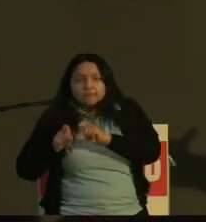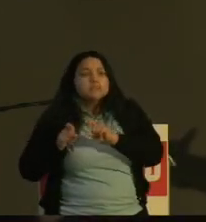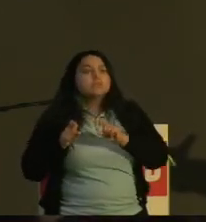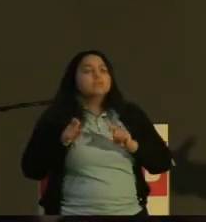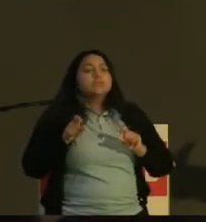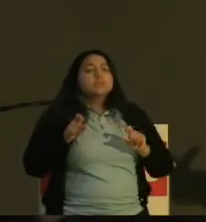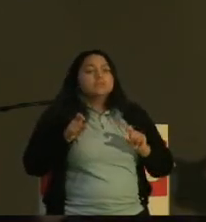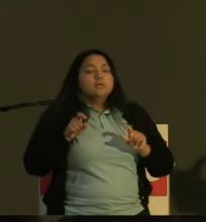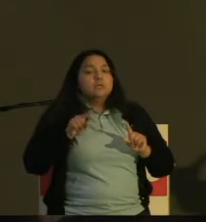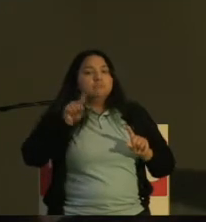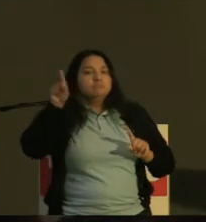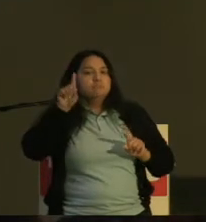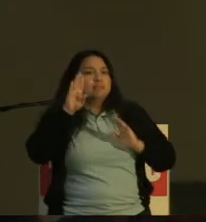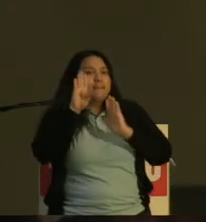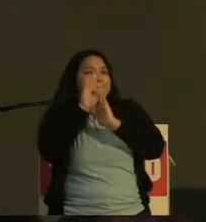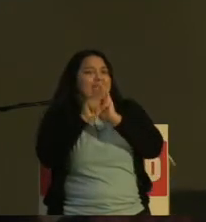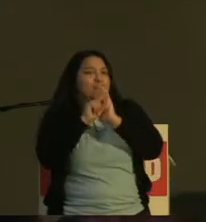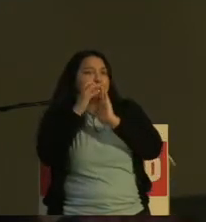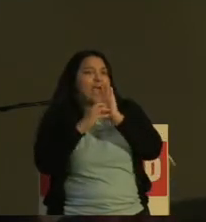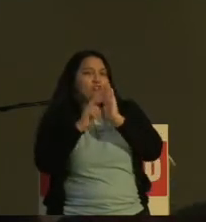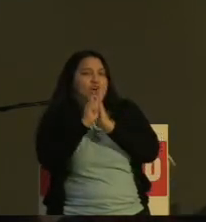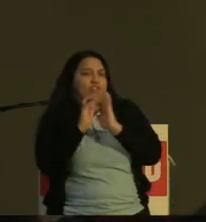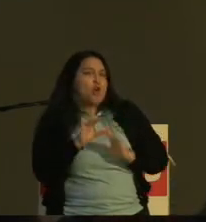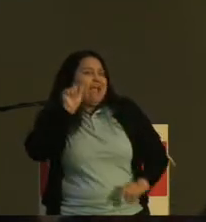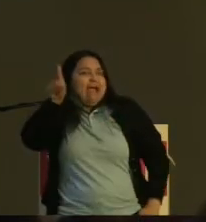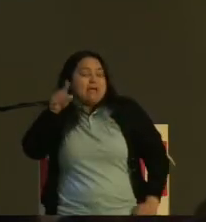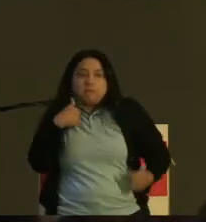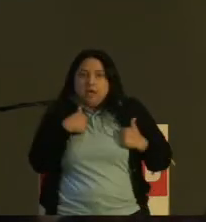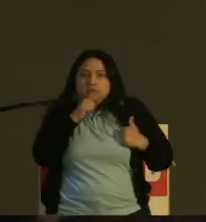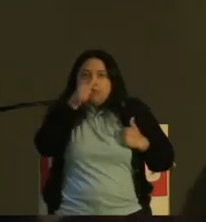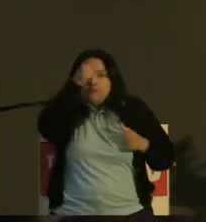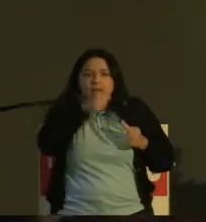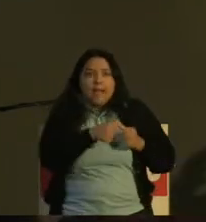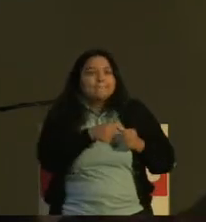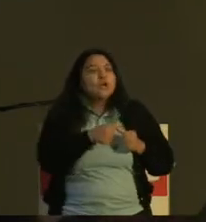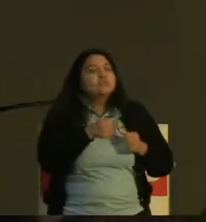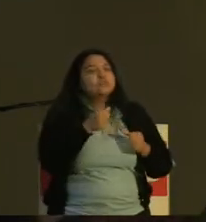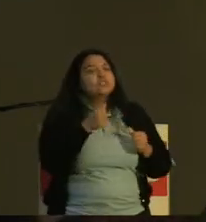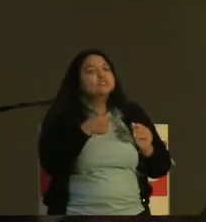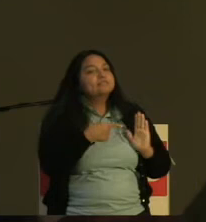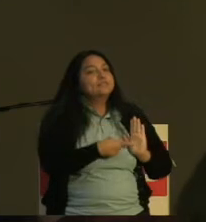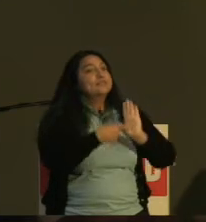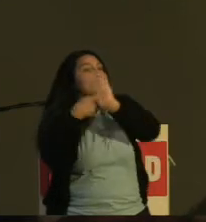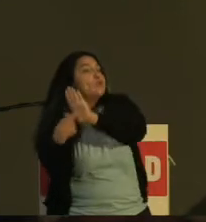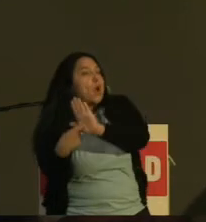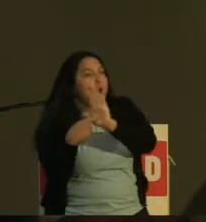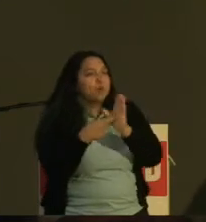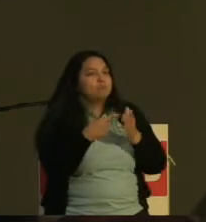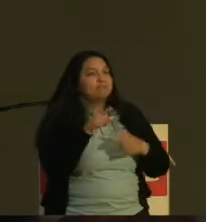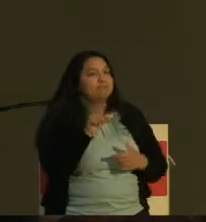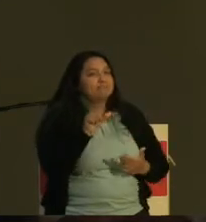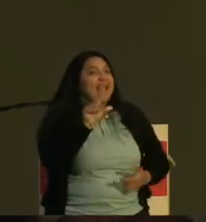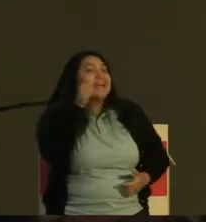the biographer and said, "I don't remember, please tell the audience," right? This gesture of, somebody else